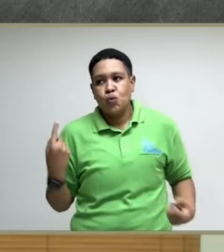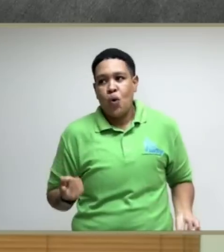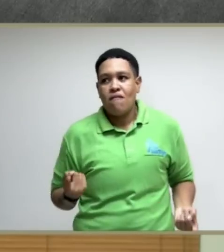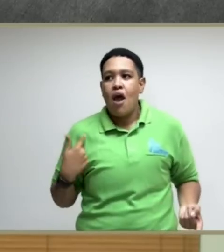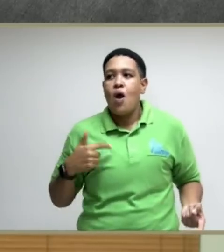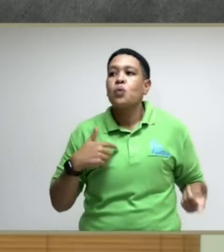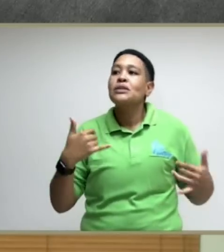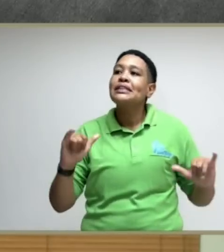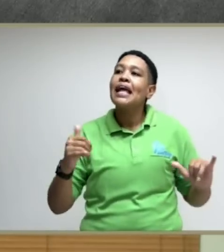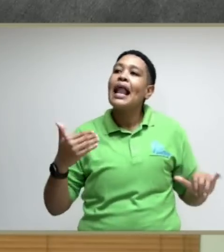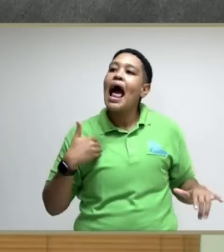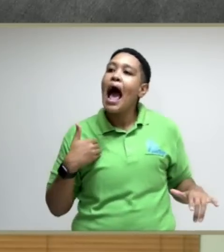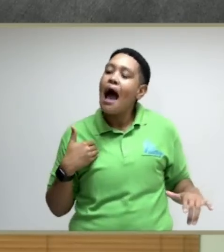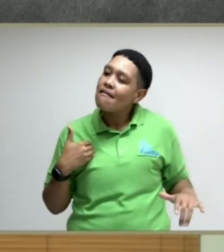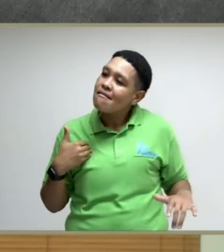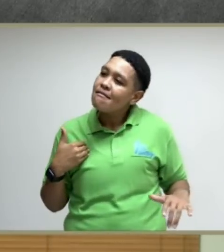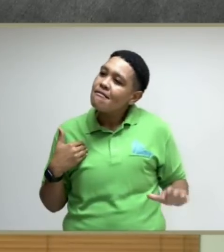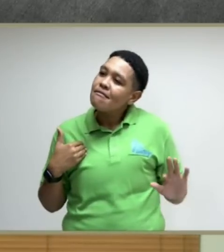still have over